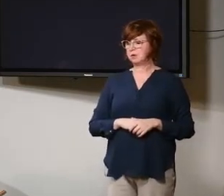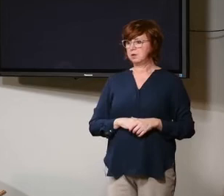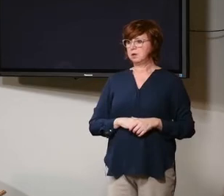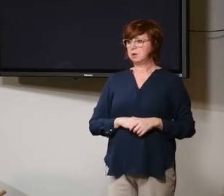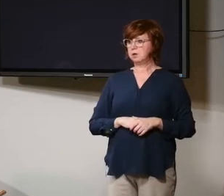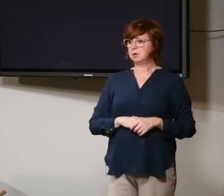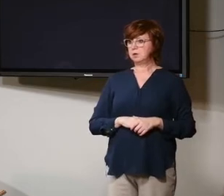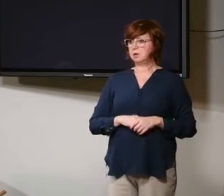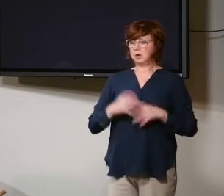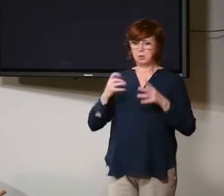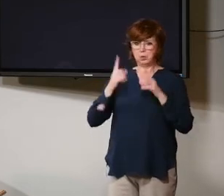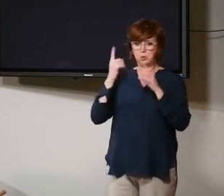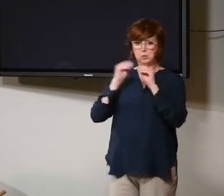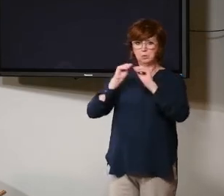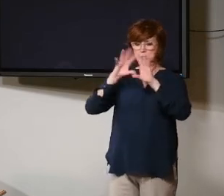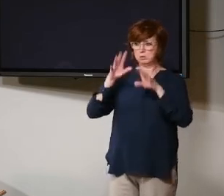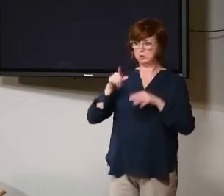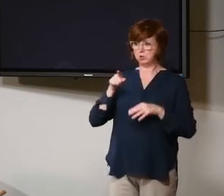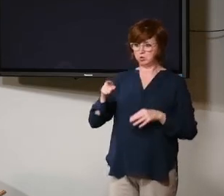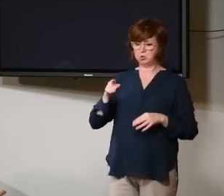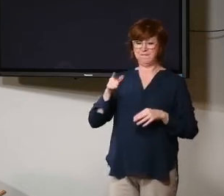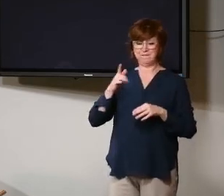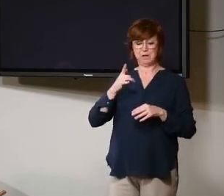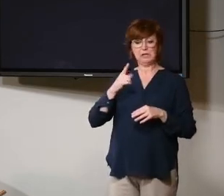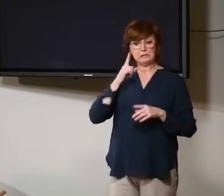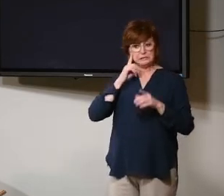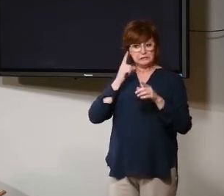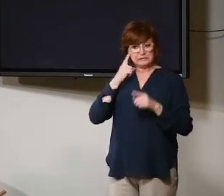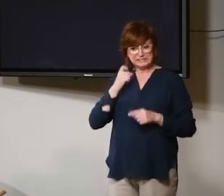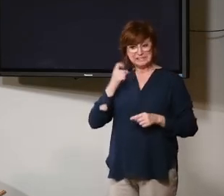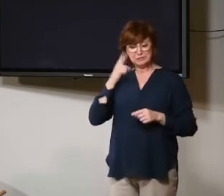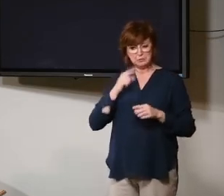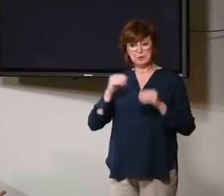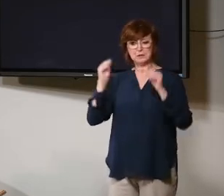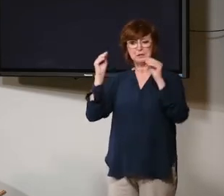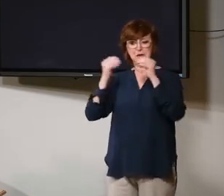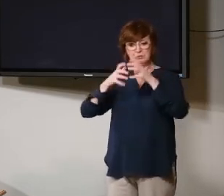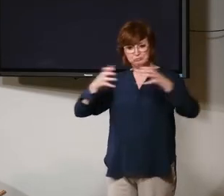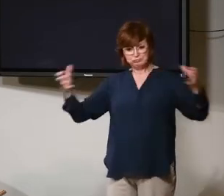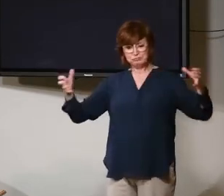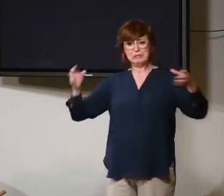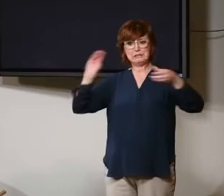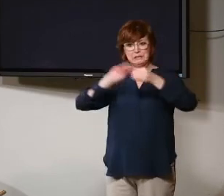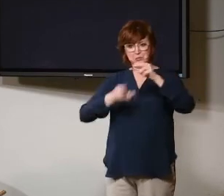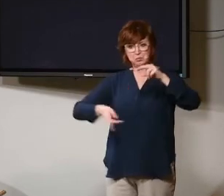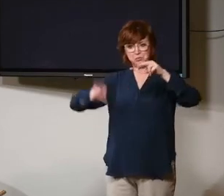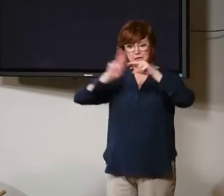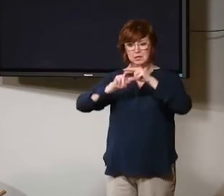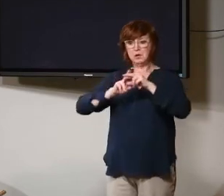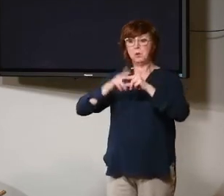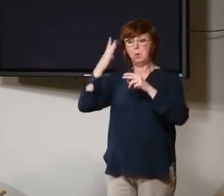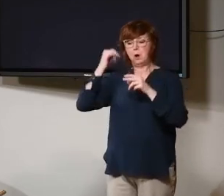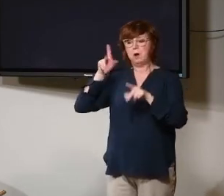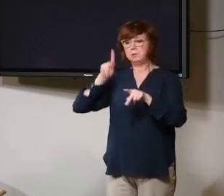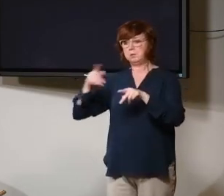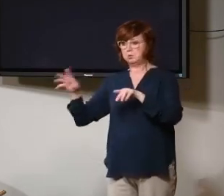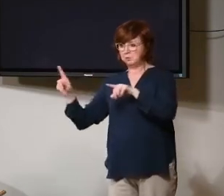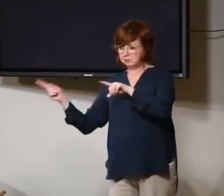situation, but just to clarify, are you expecting large increases in the coming days? So I don't have an idea of what